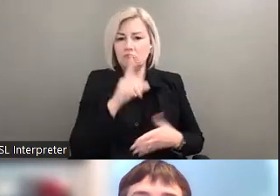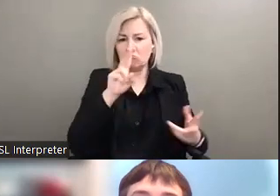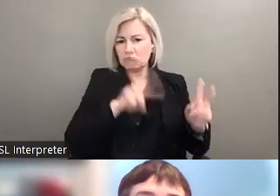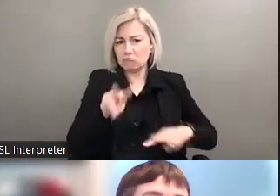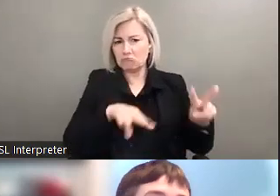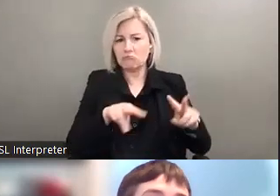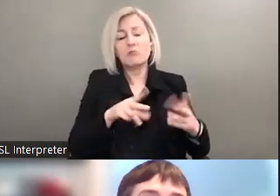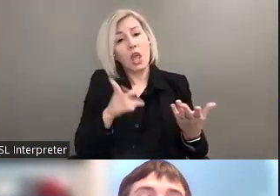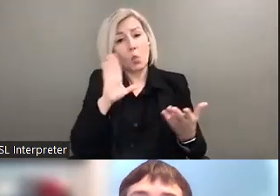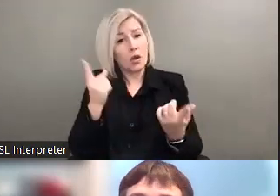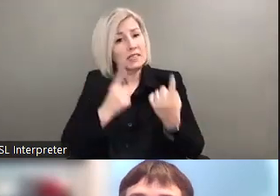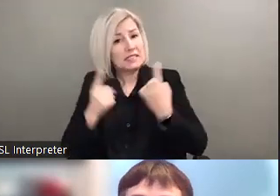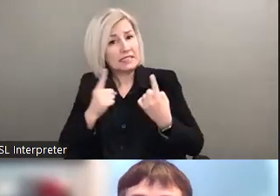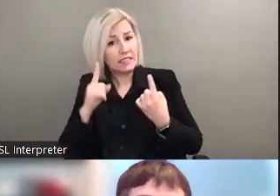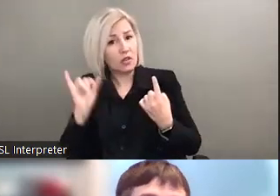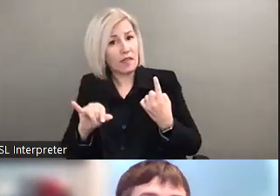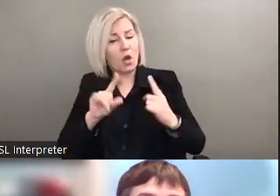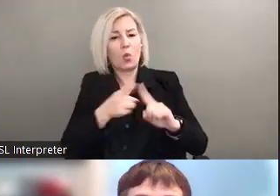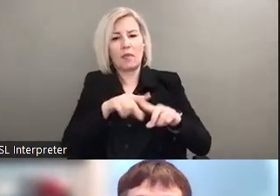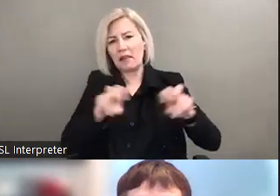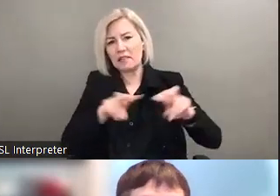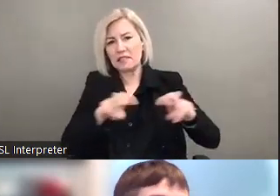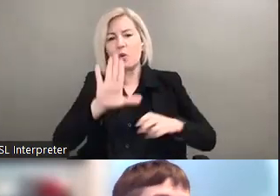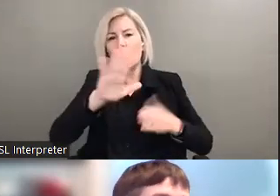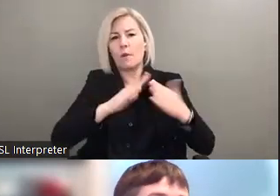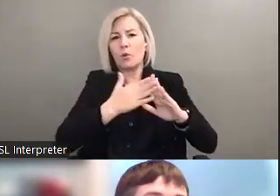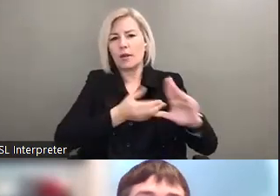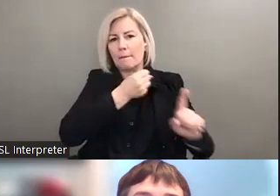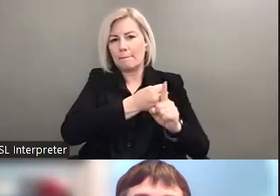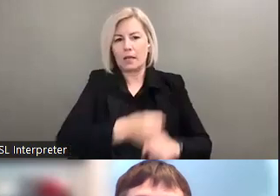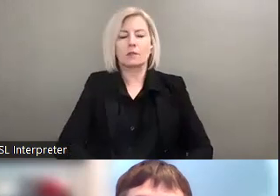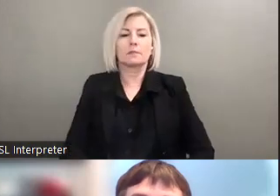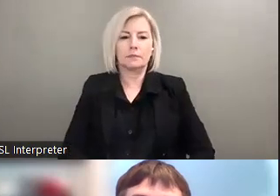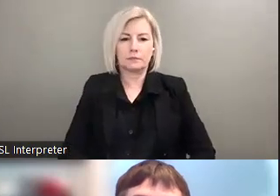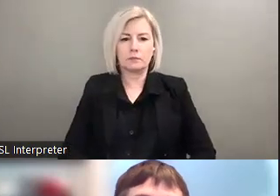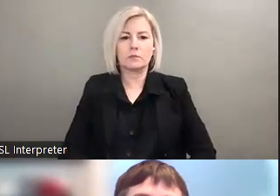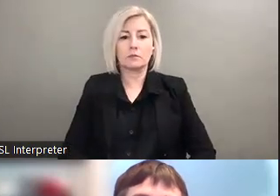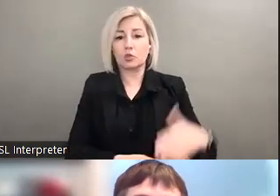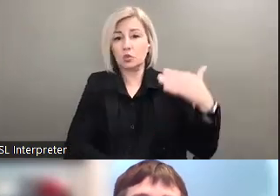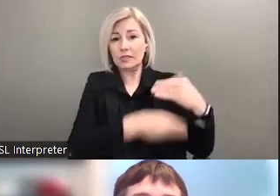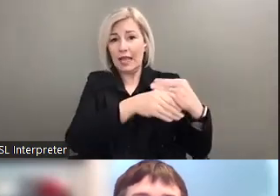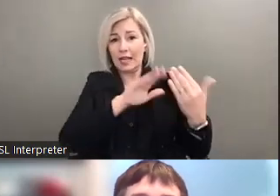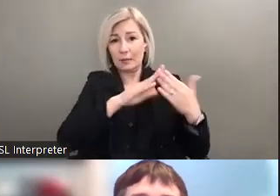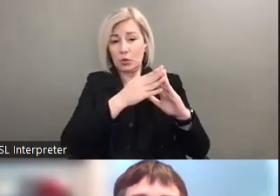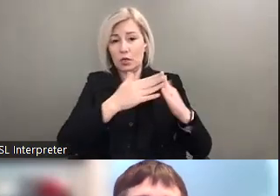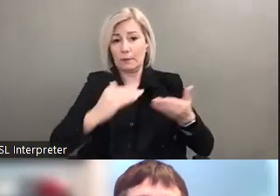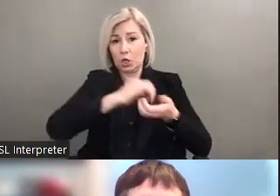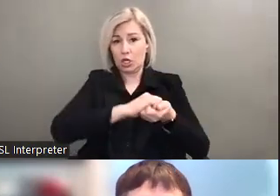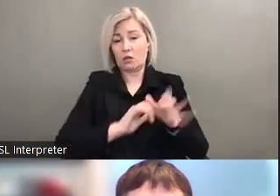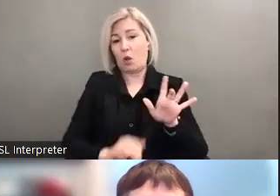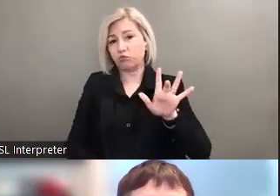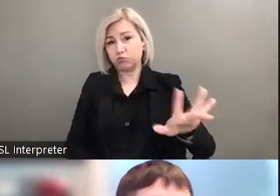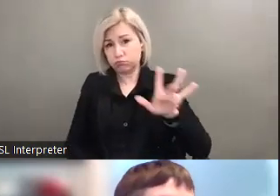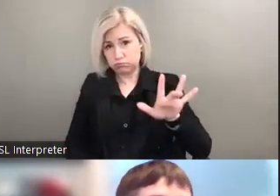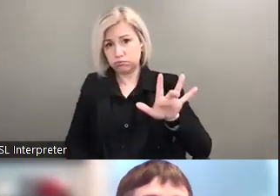will take that into consideration when assessing community impact. To add a community partner, click this Add Community Partners